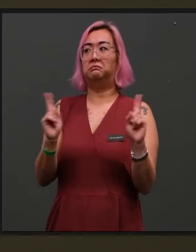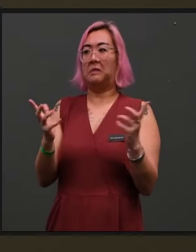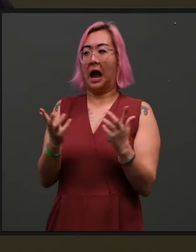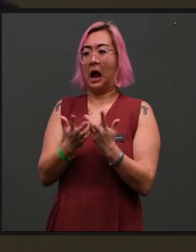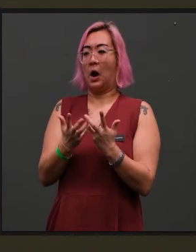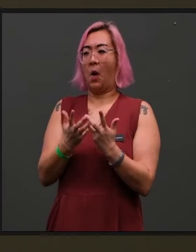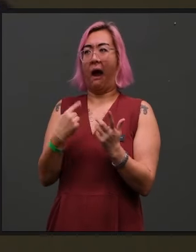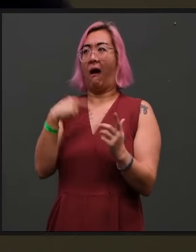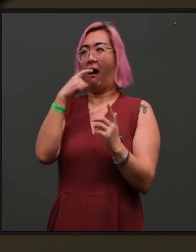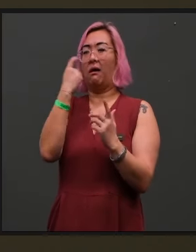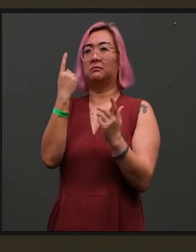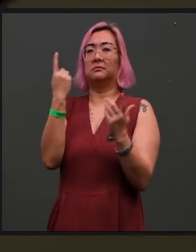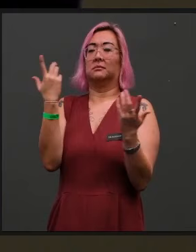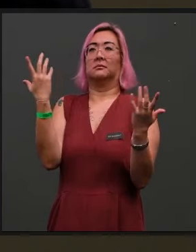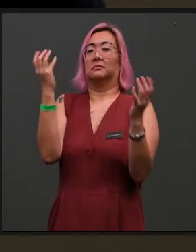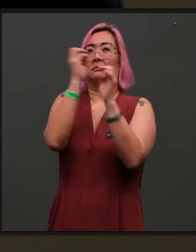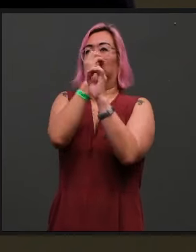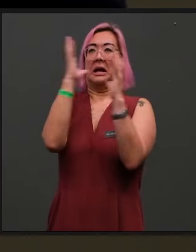imagine,